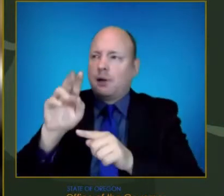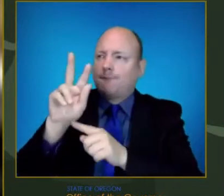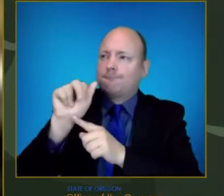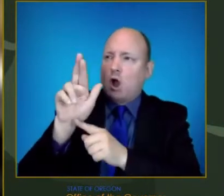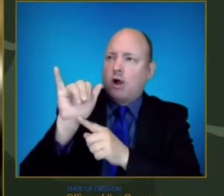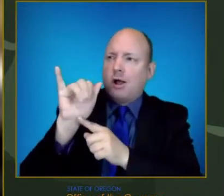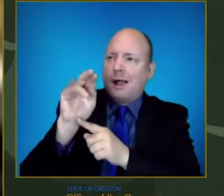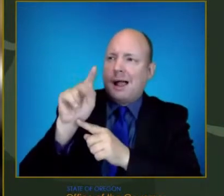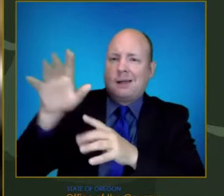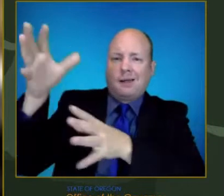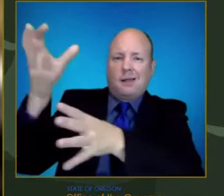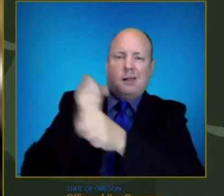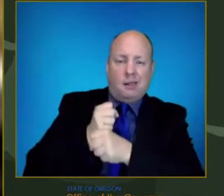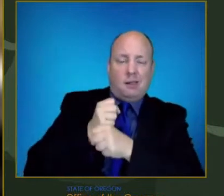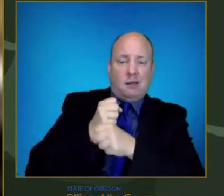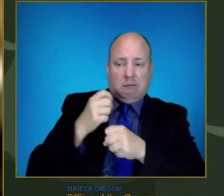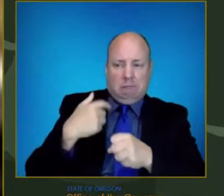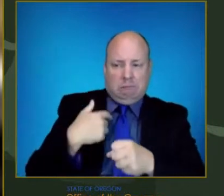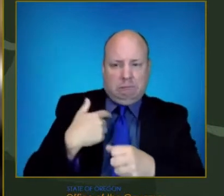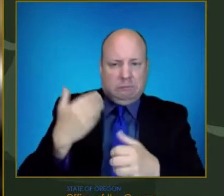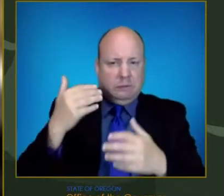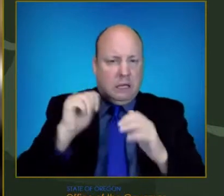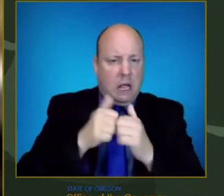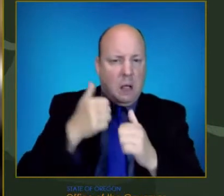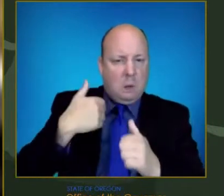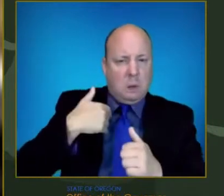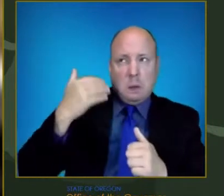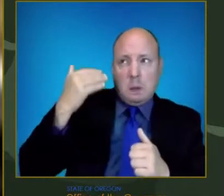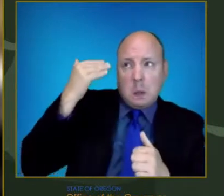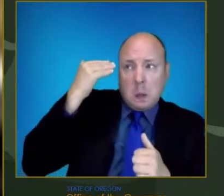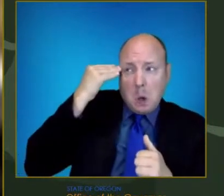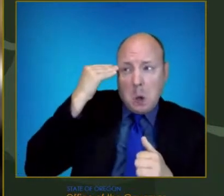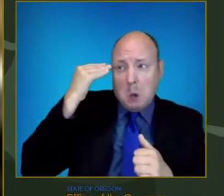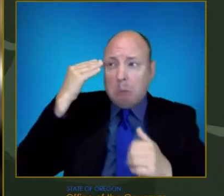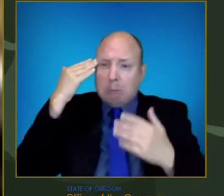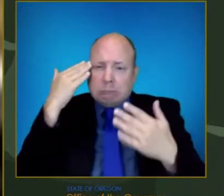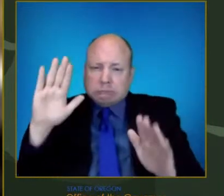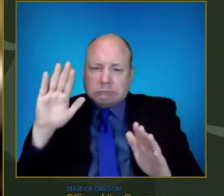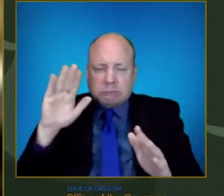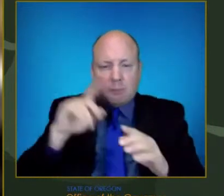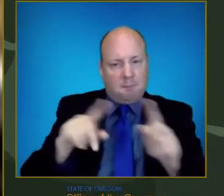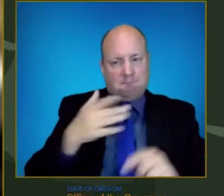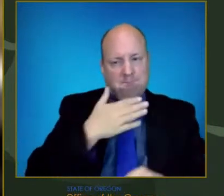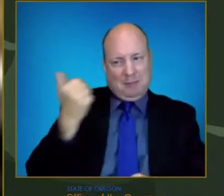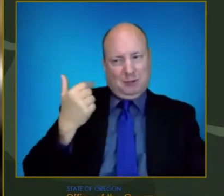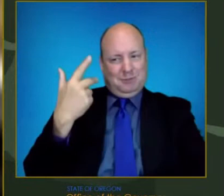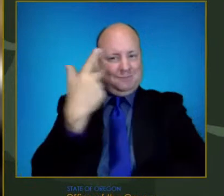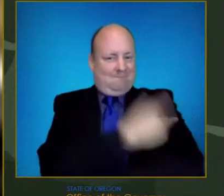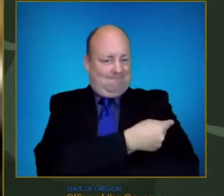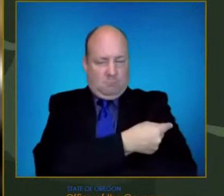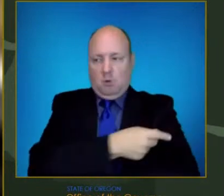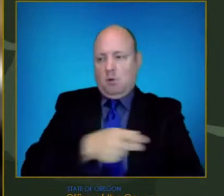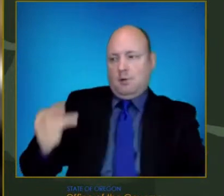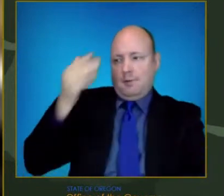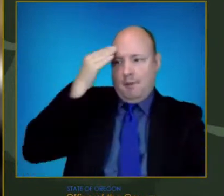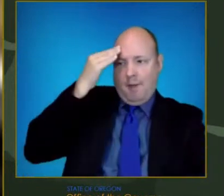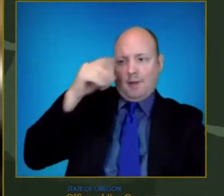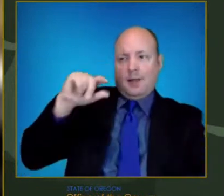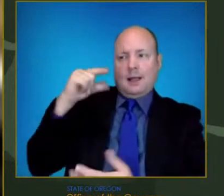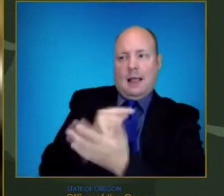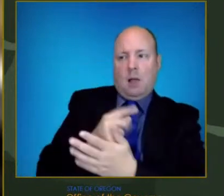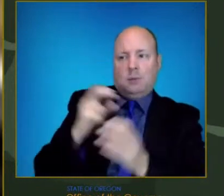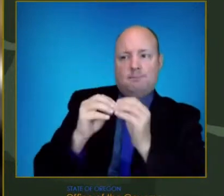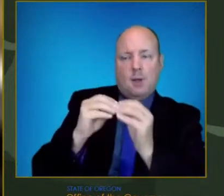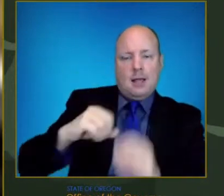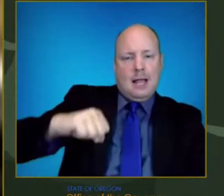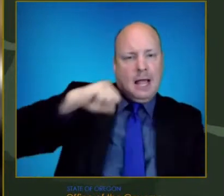difficult to operationalize or assess how to account for that at this time. But we'll continue